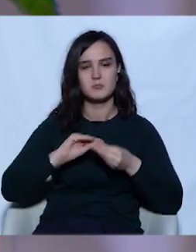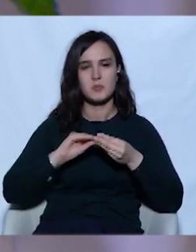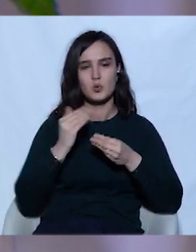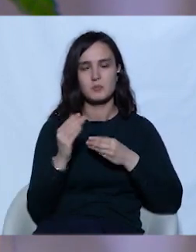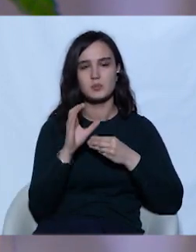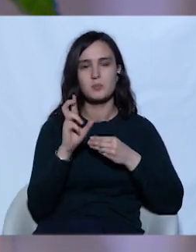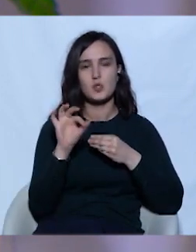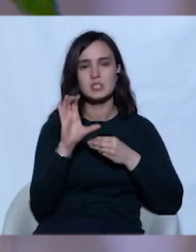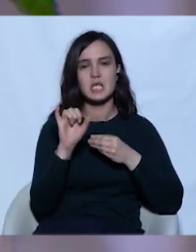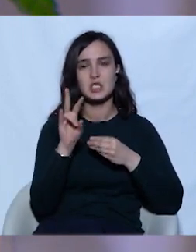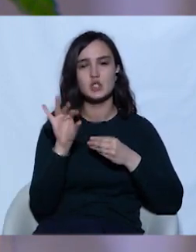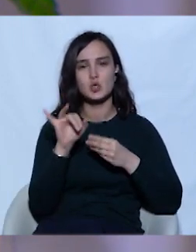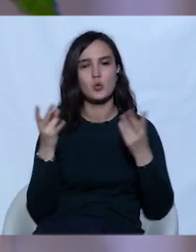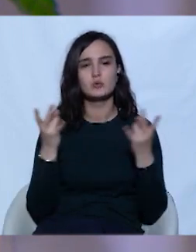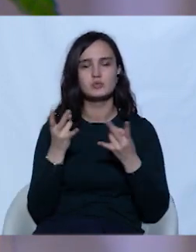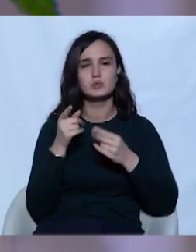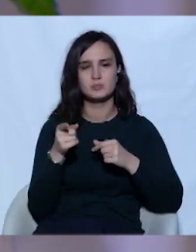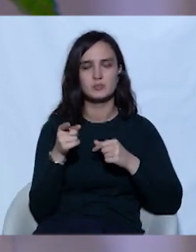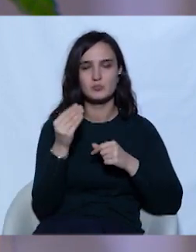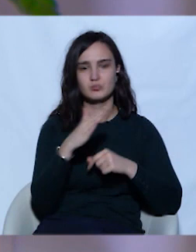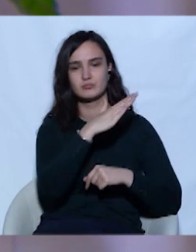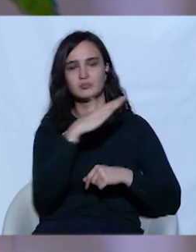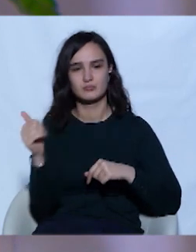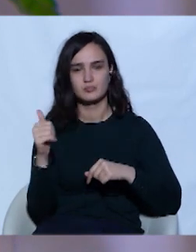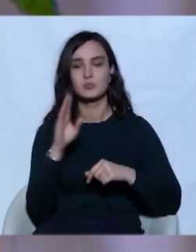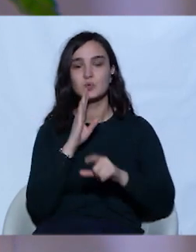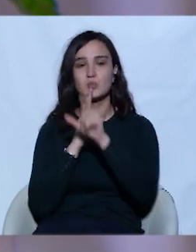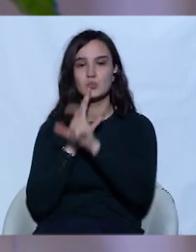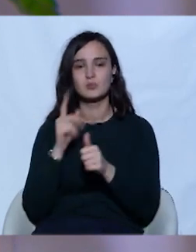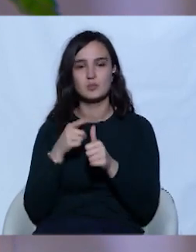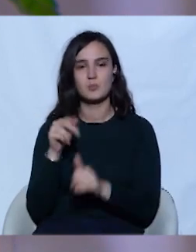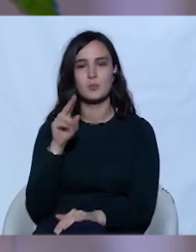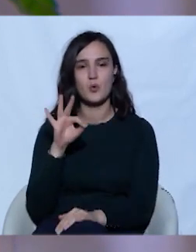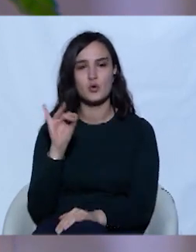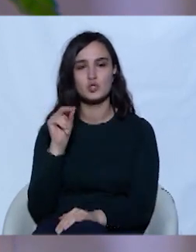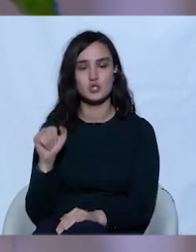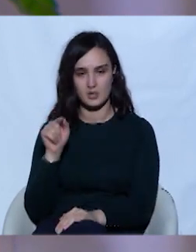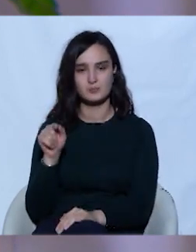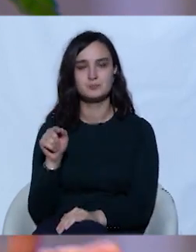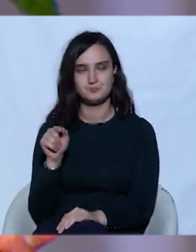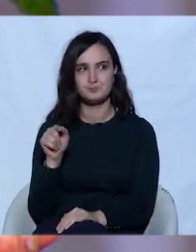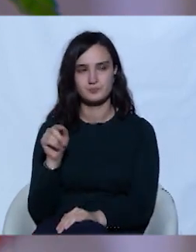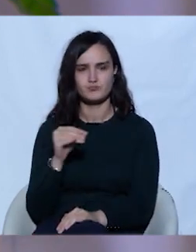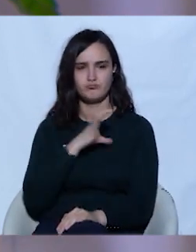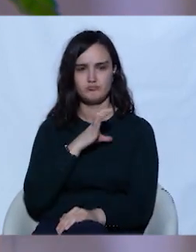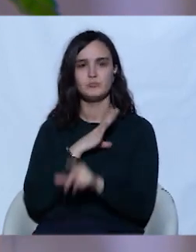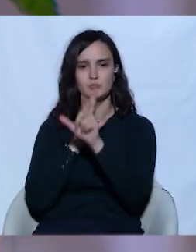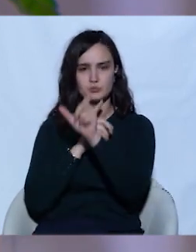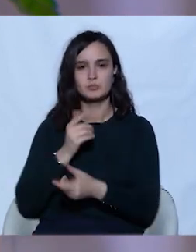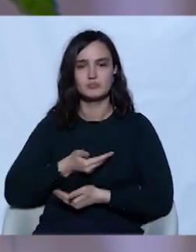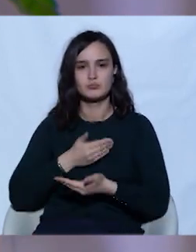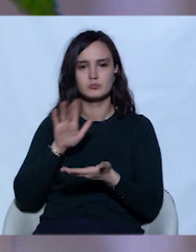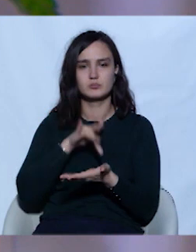friend, a new friend, kind of, a lower class friend, Harriet Smith. Harriet wants to marry Robert Martin,